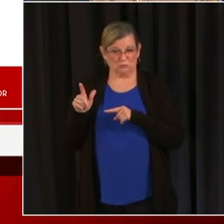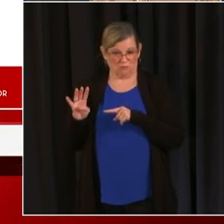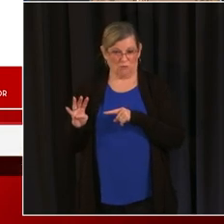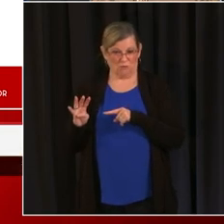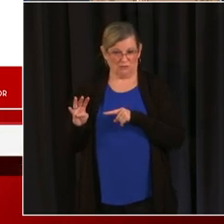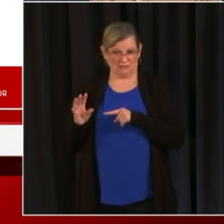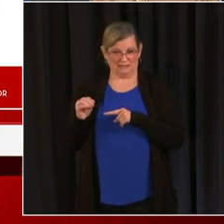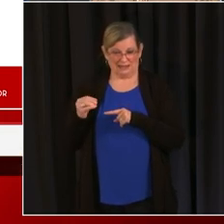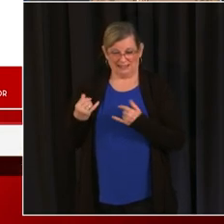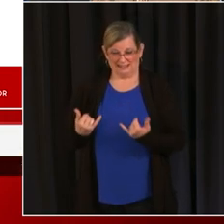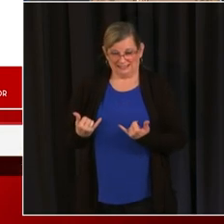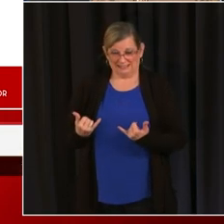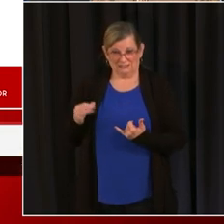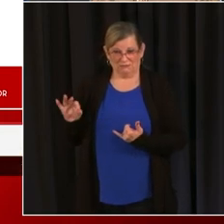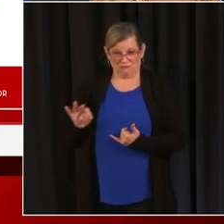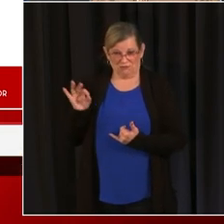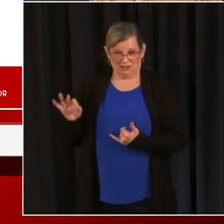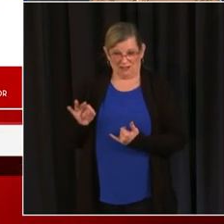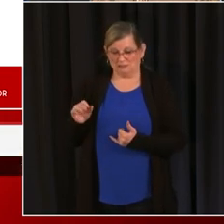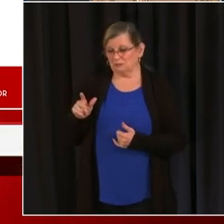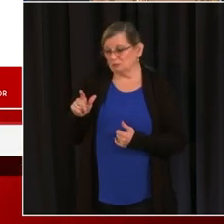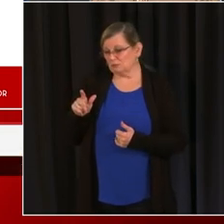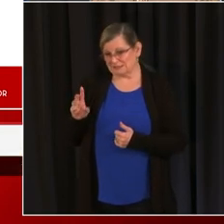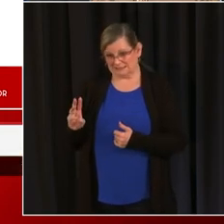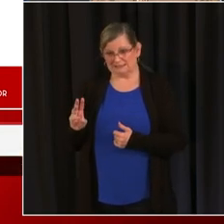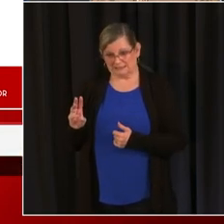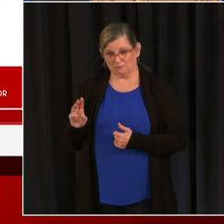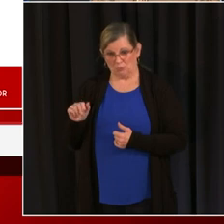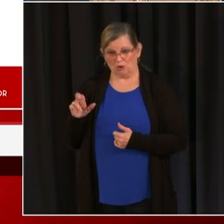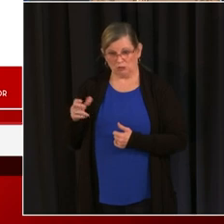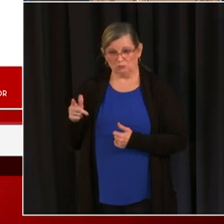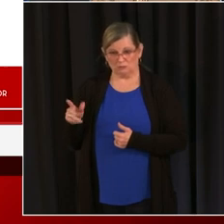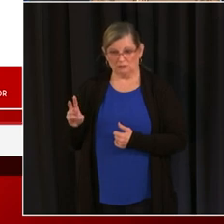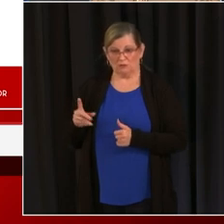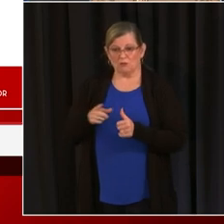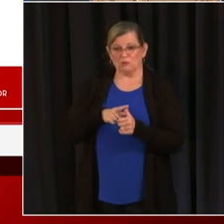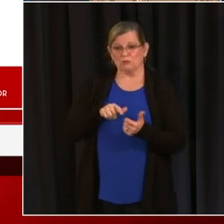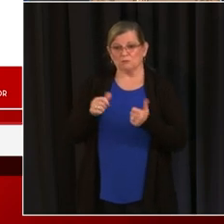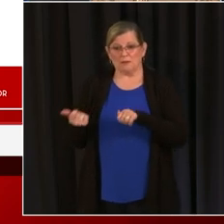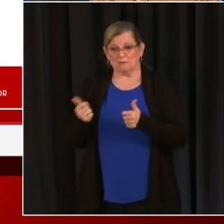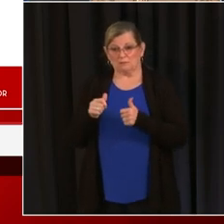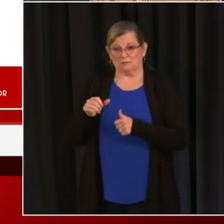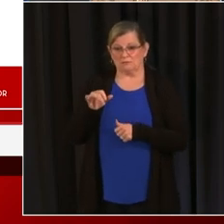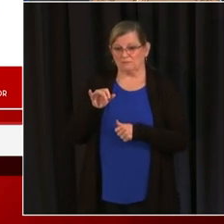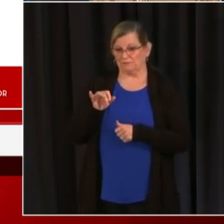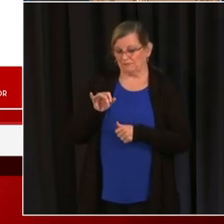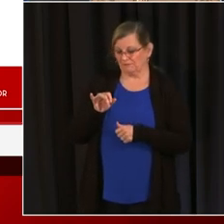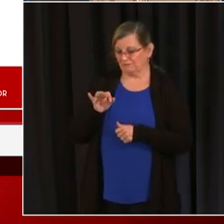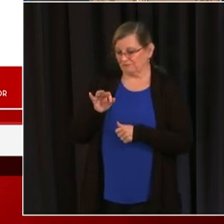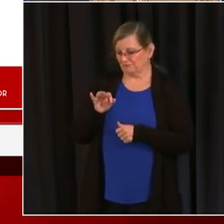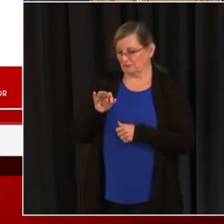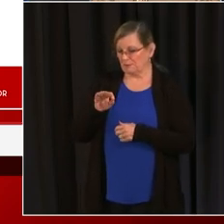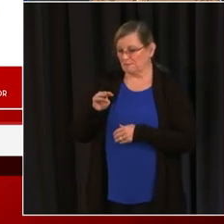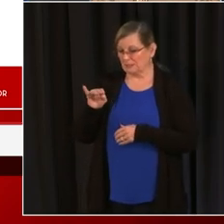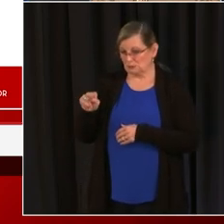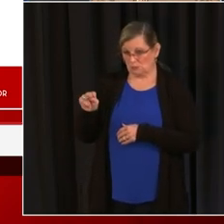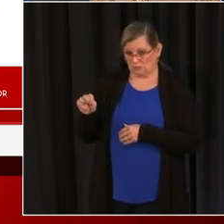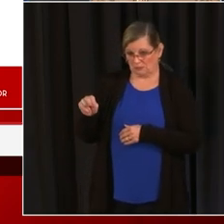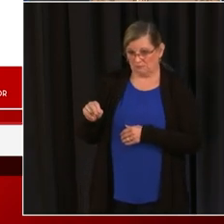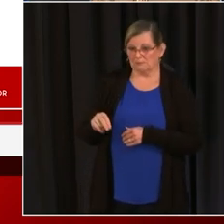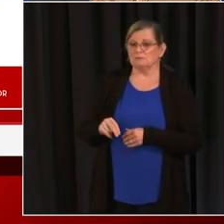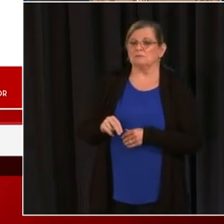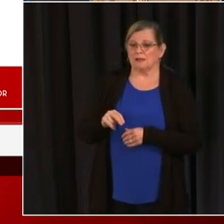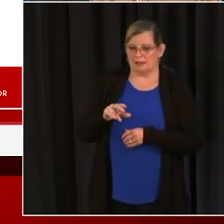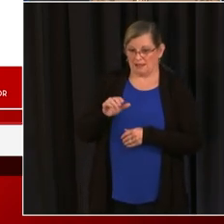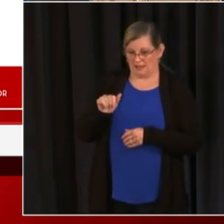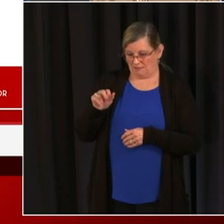that's this week, the First Baptist of Minnesota Avenue on Ward 7 hosted an event, and will host one on Friday. And